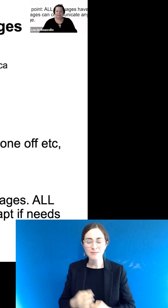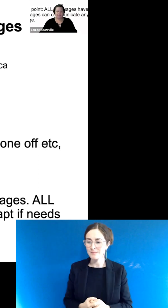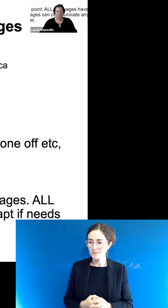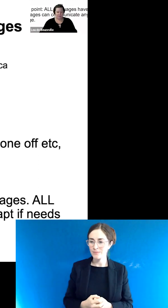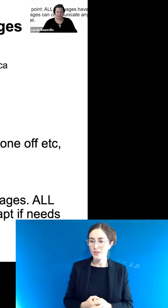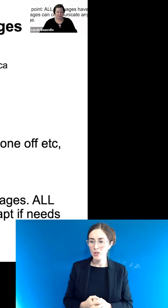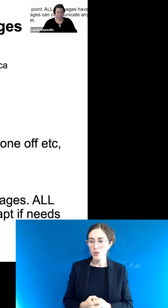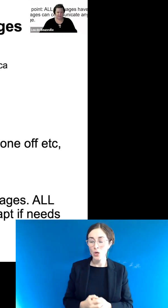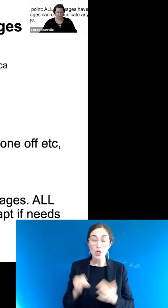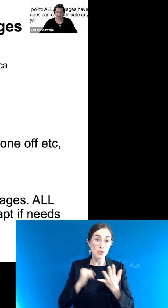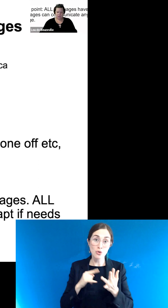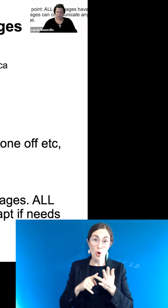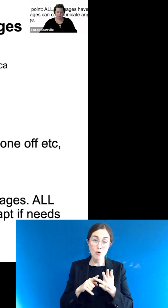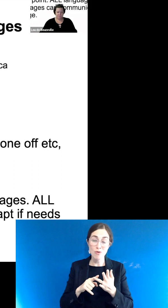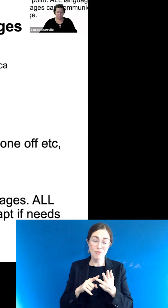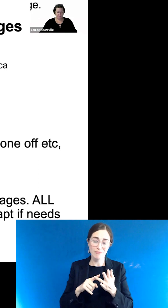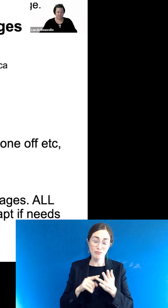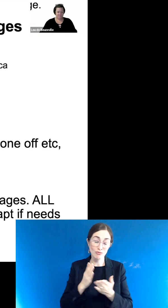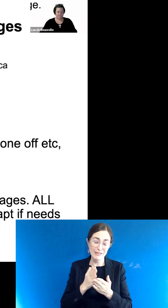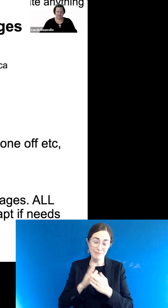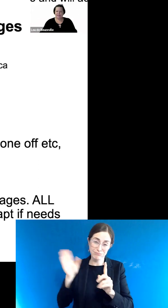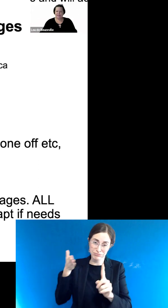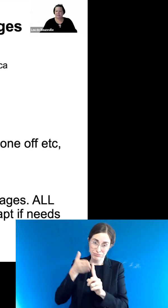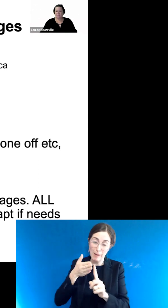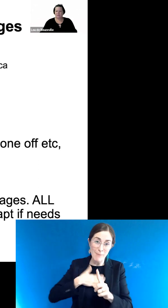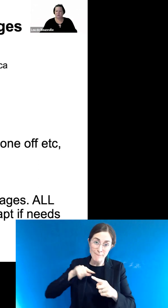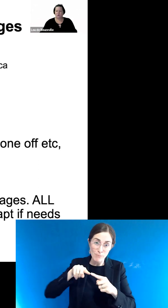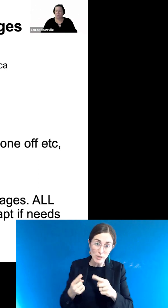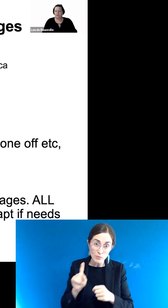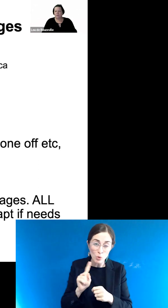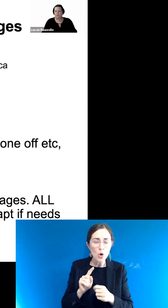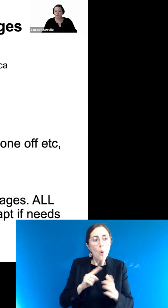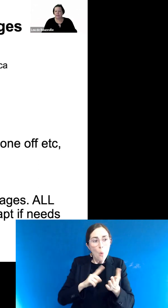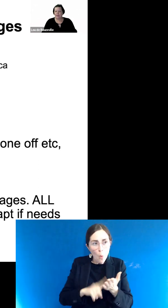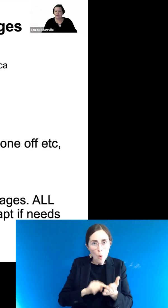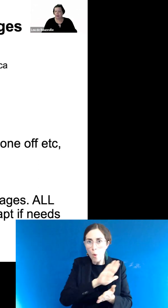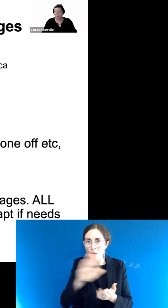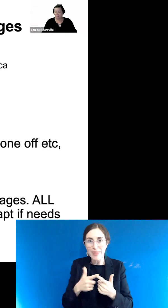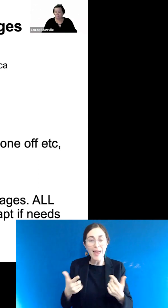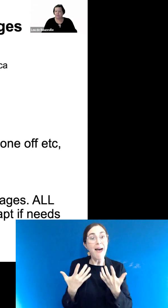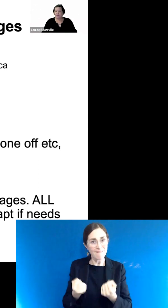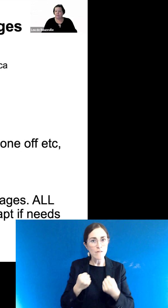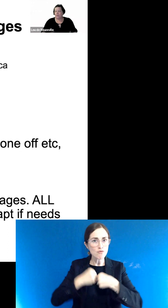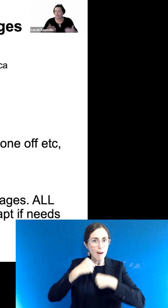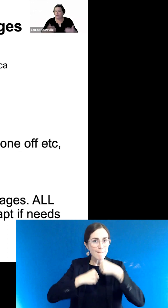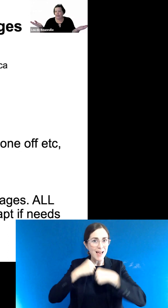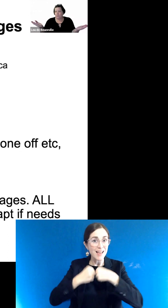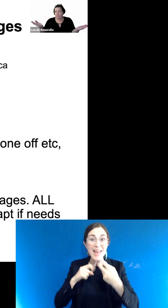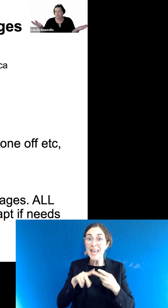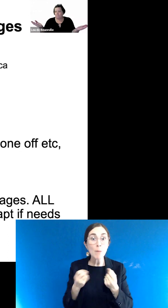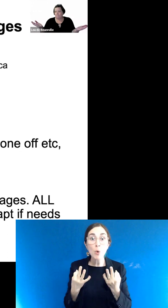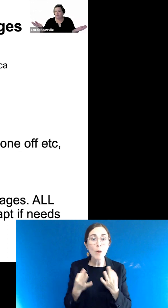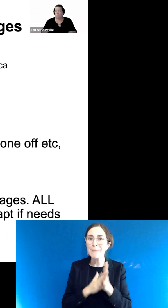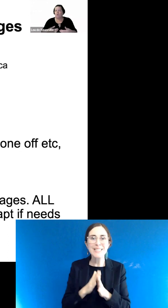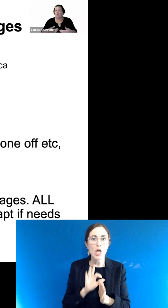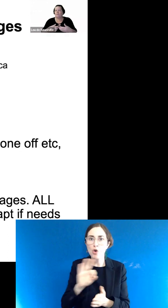the basic point, and I need to shrink myself, is that all languages have grammar, or they're not